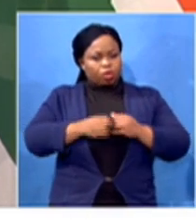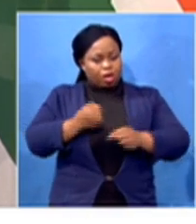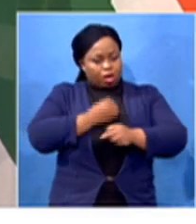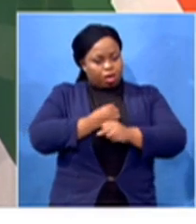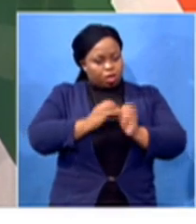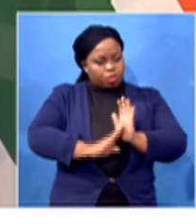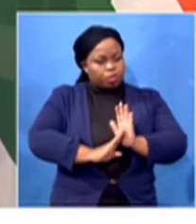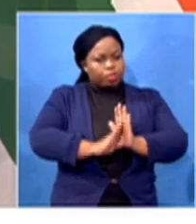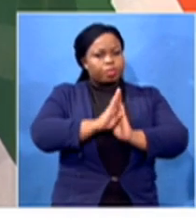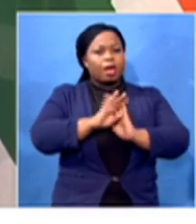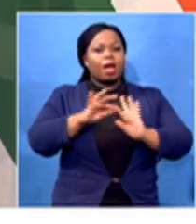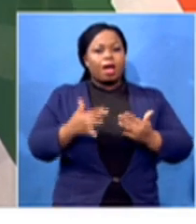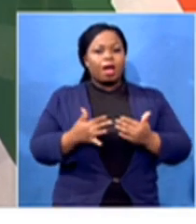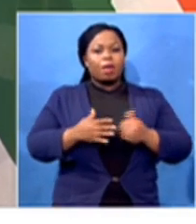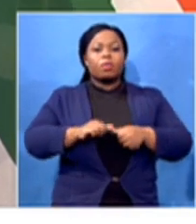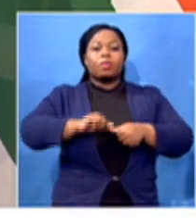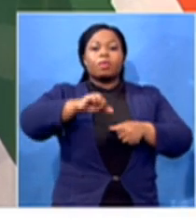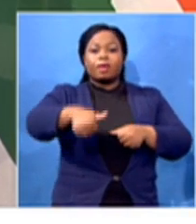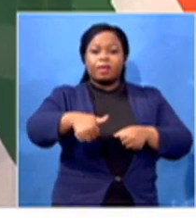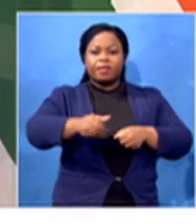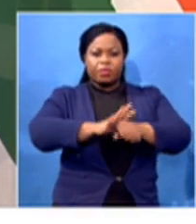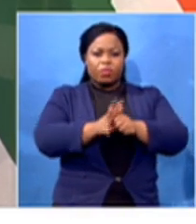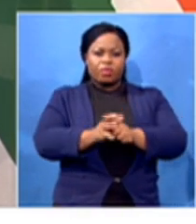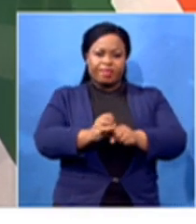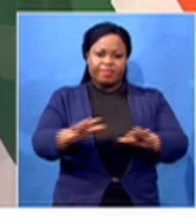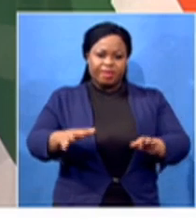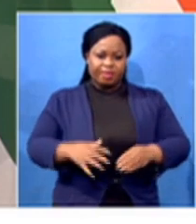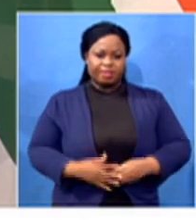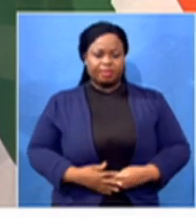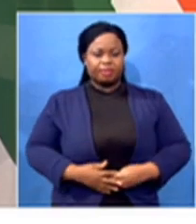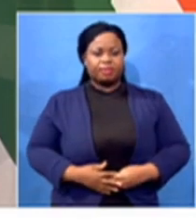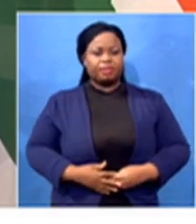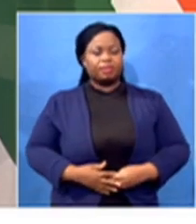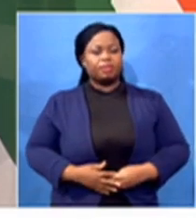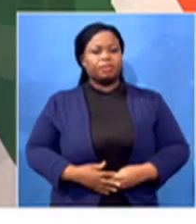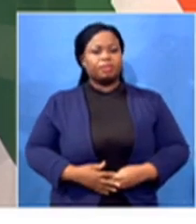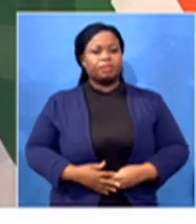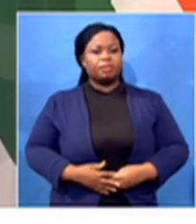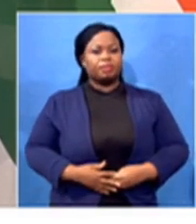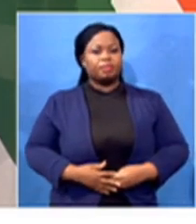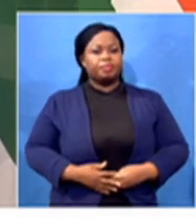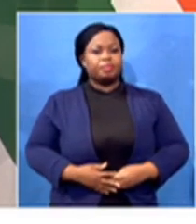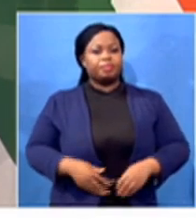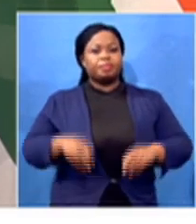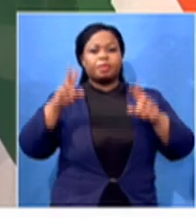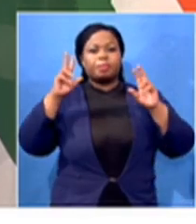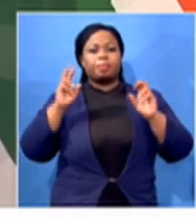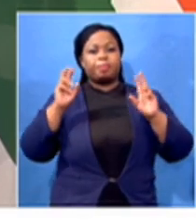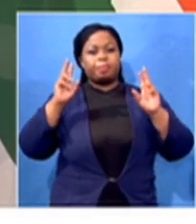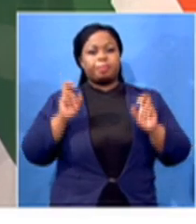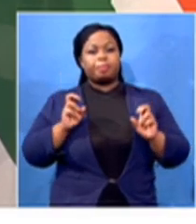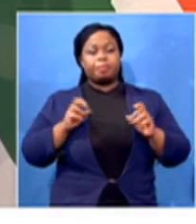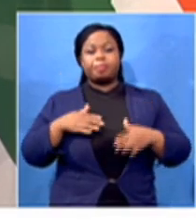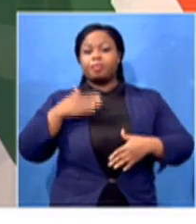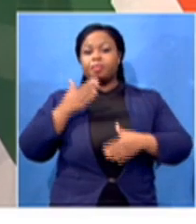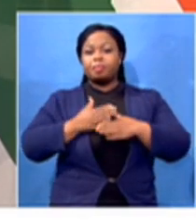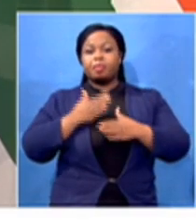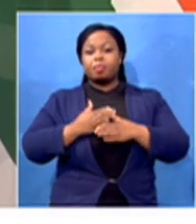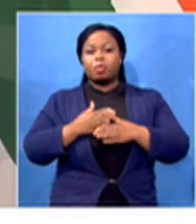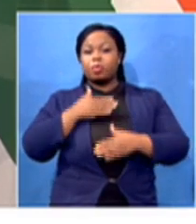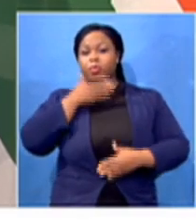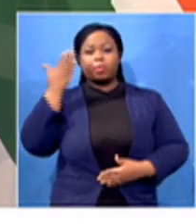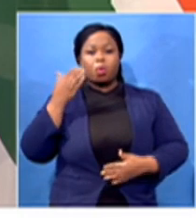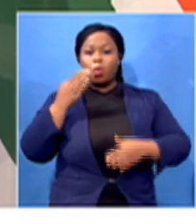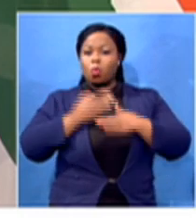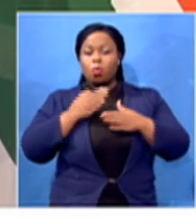post-COVID-19, how we are going to deal with the issue of unemployment, because